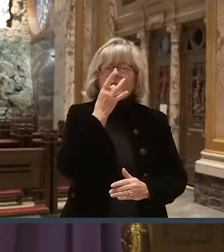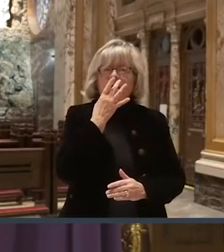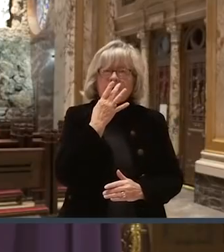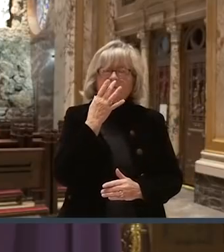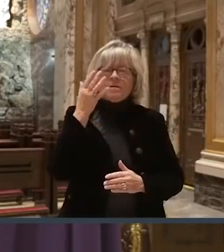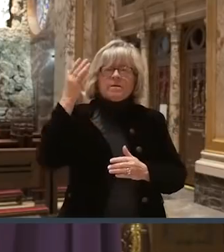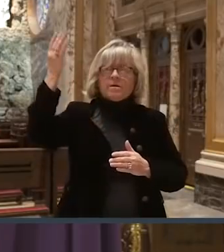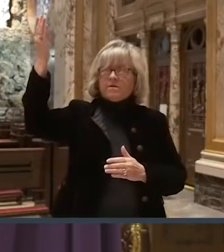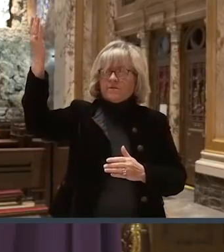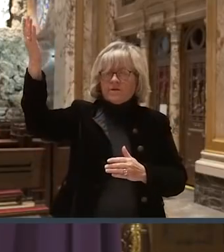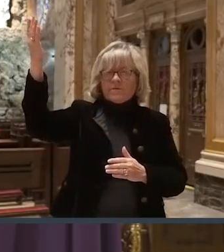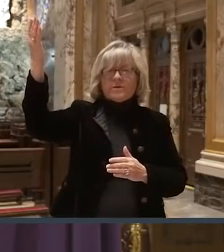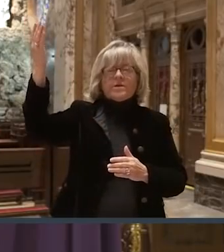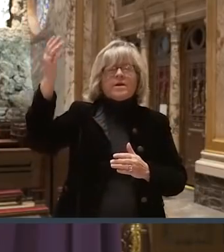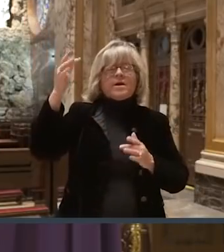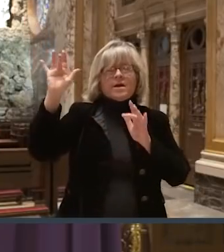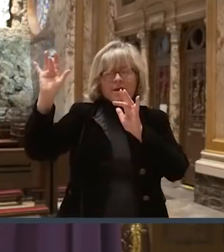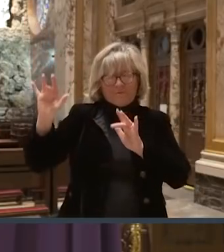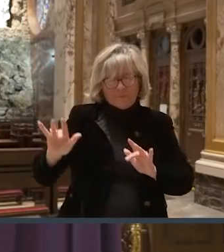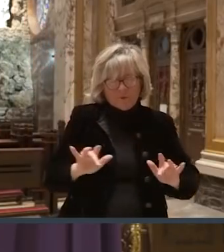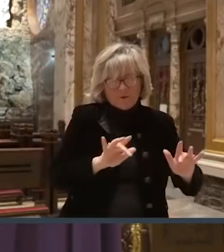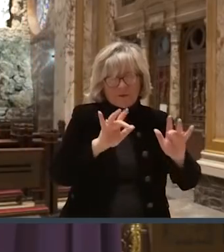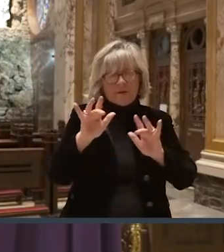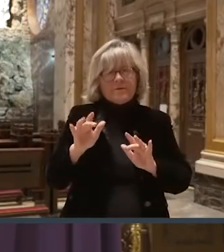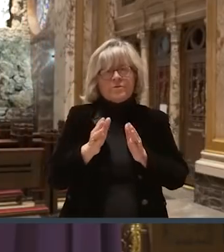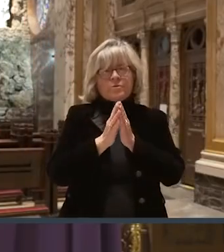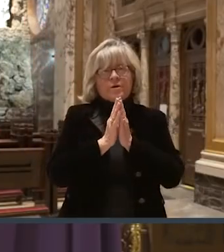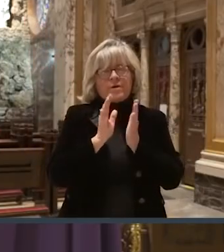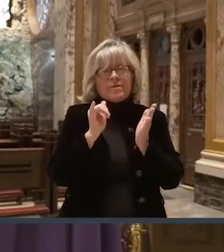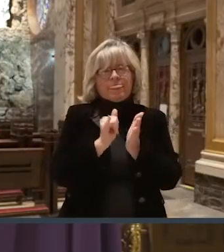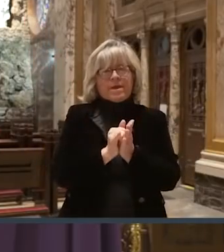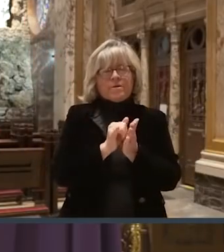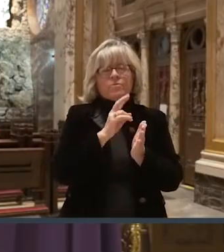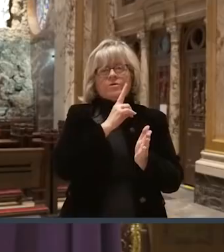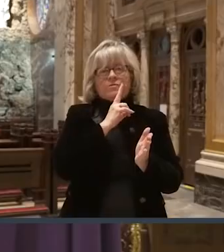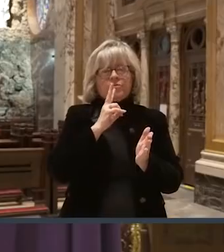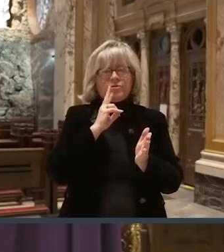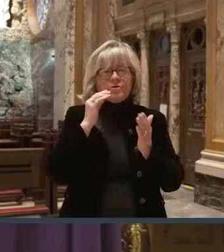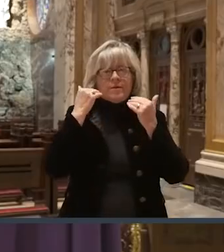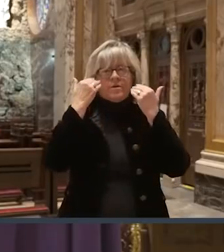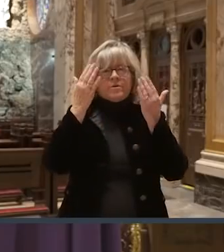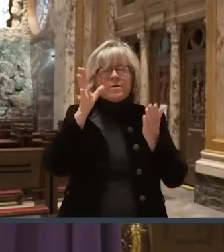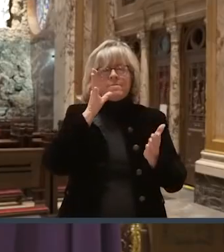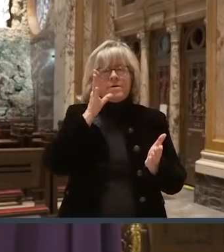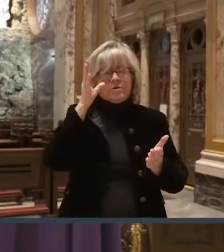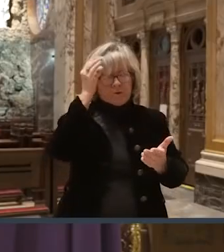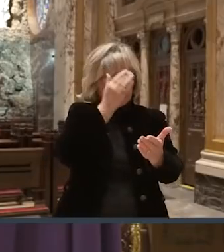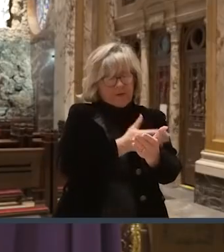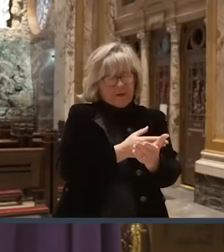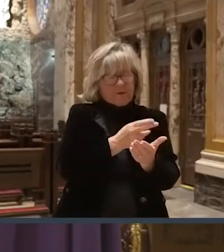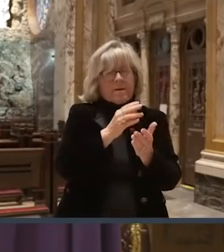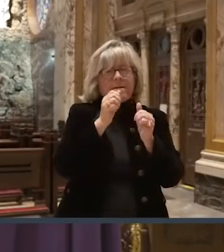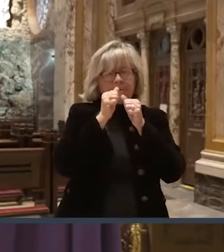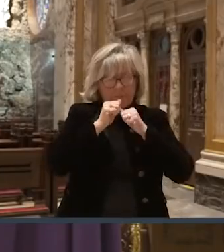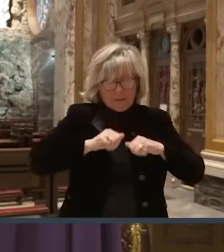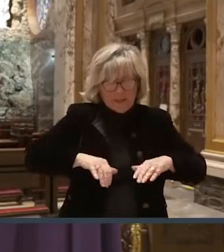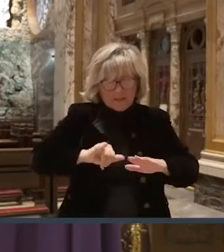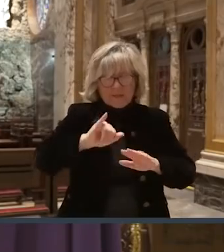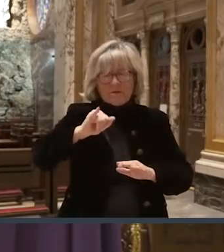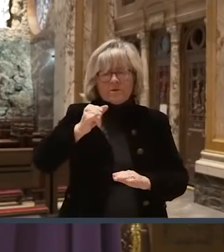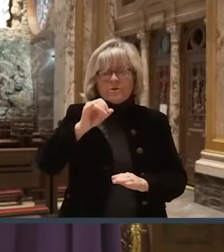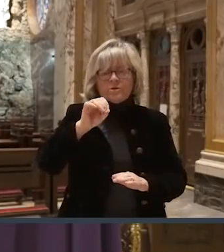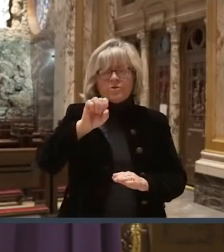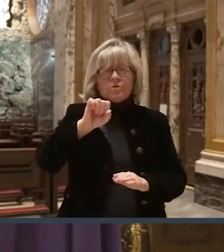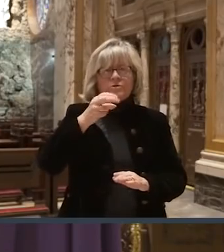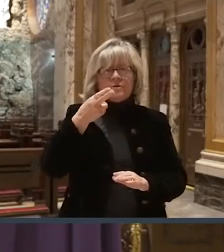mercy on us all, we pray, that with the Blessed Virgin Mary, Mother of God, with Blessed Joseph, her spouse, with the